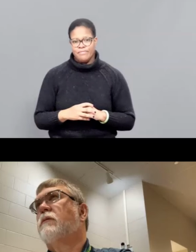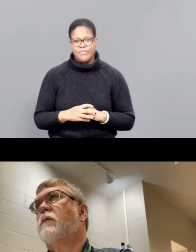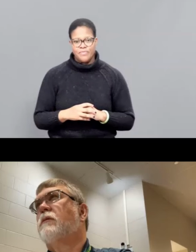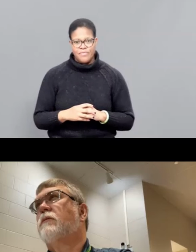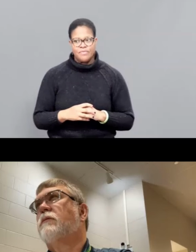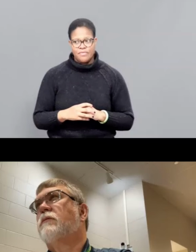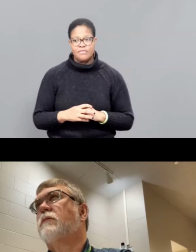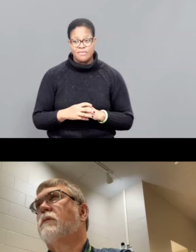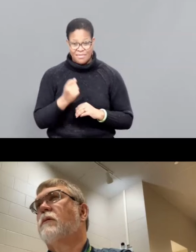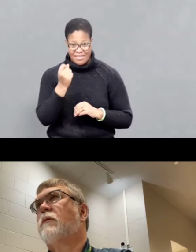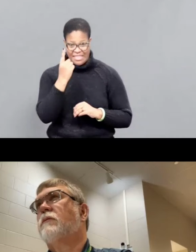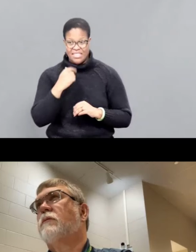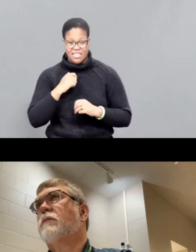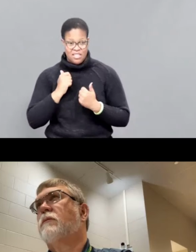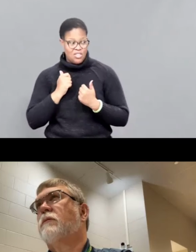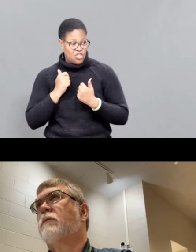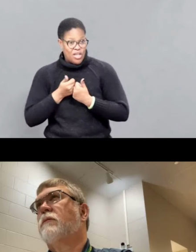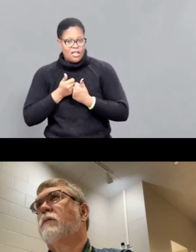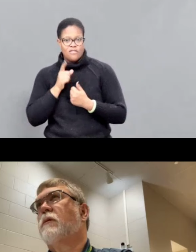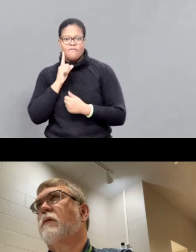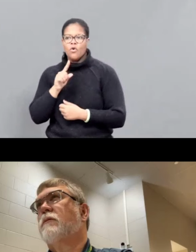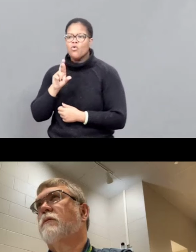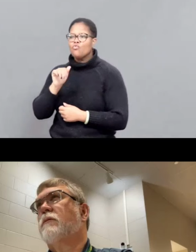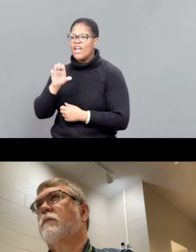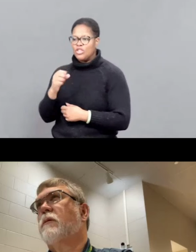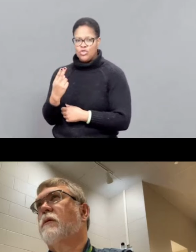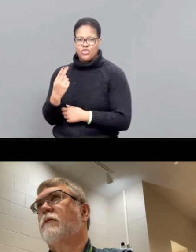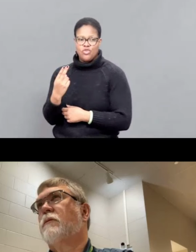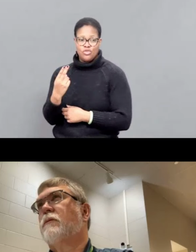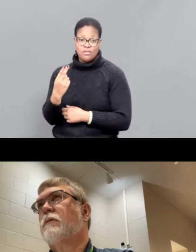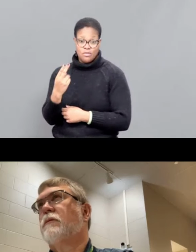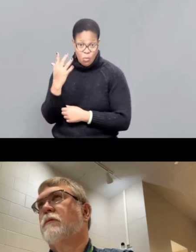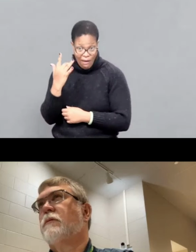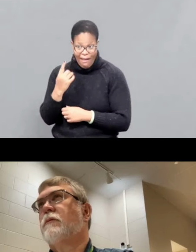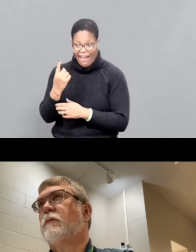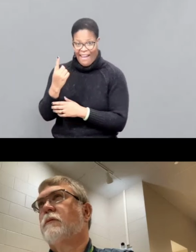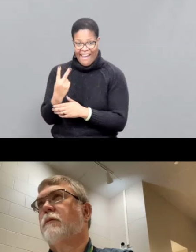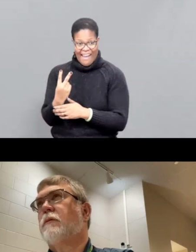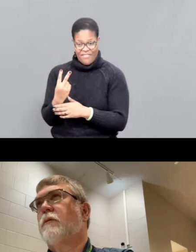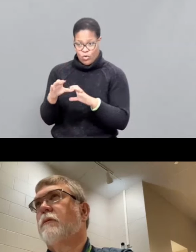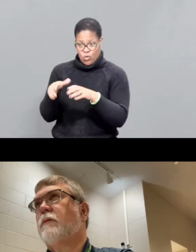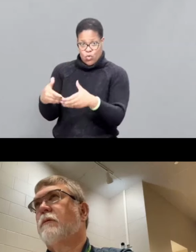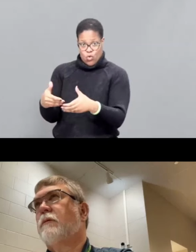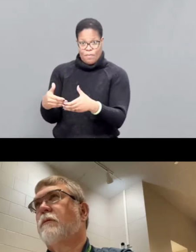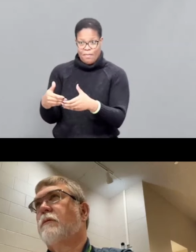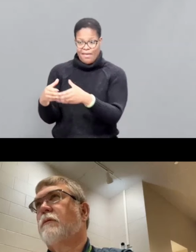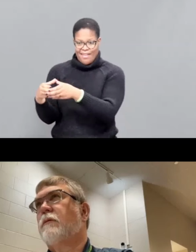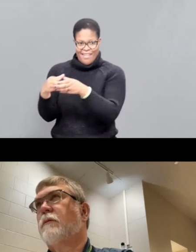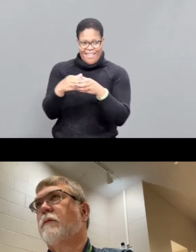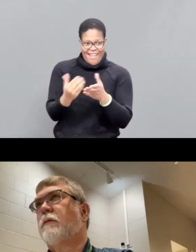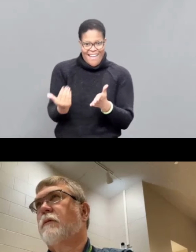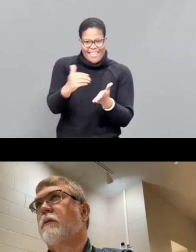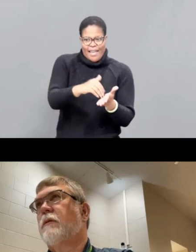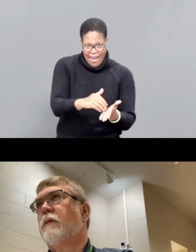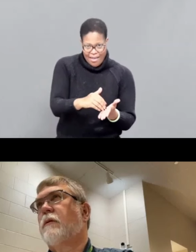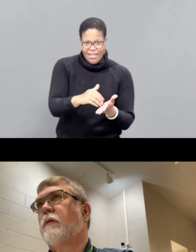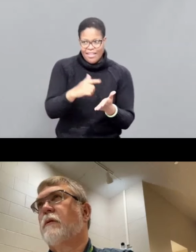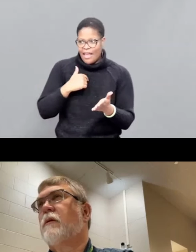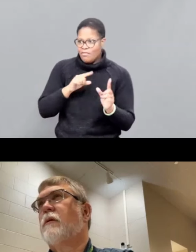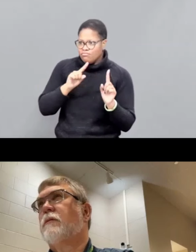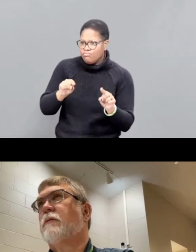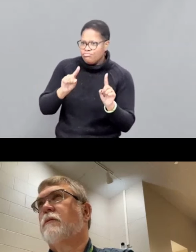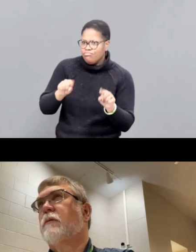It is challenging for Rich because we have about half of the group that comes back and they've attended